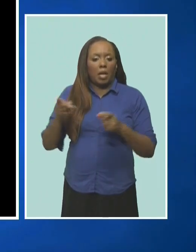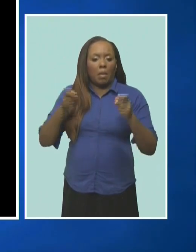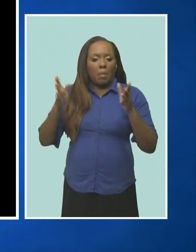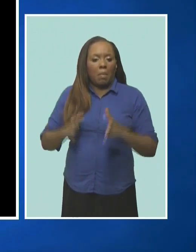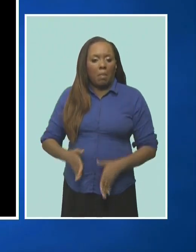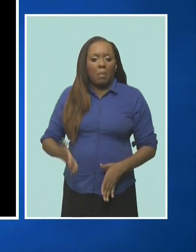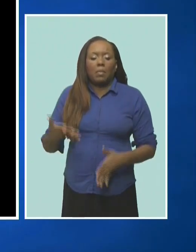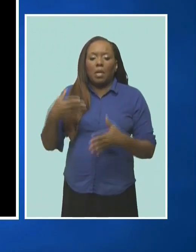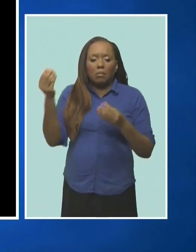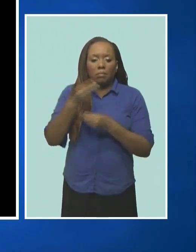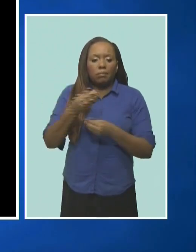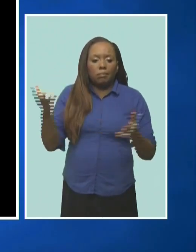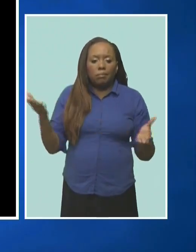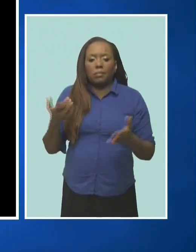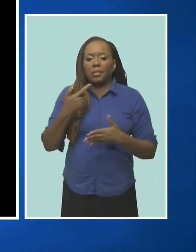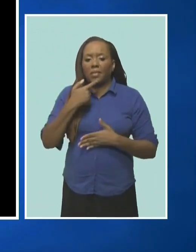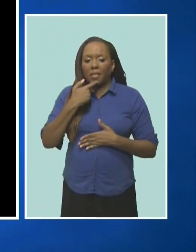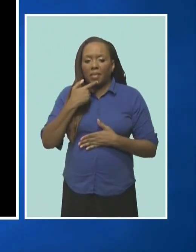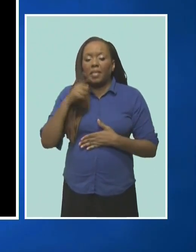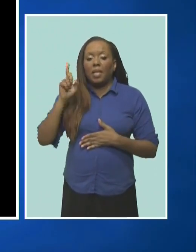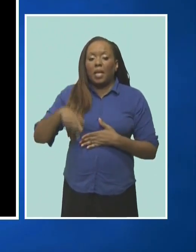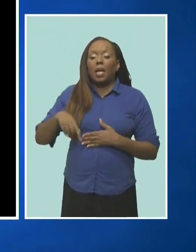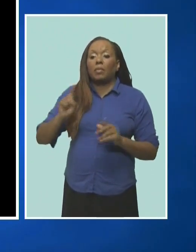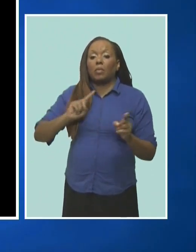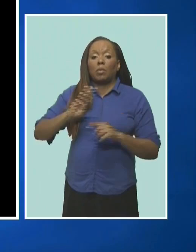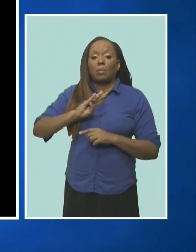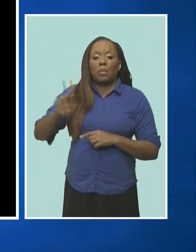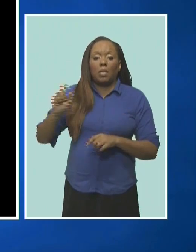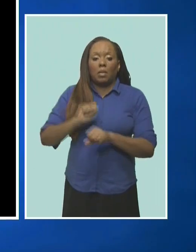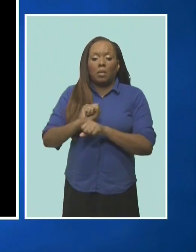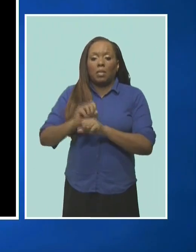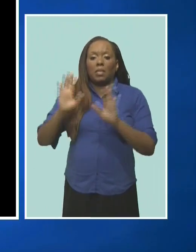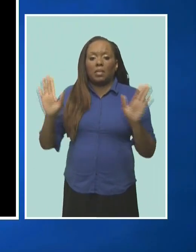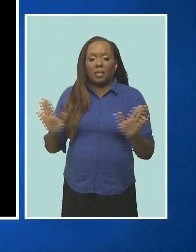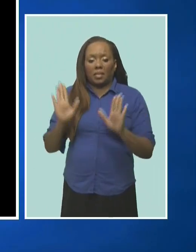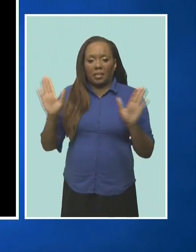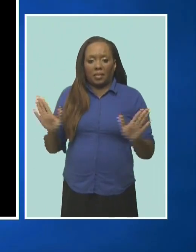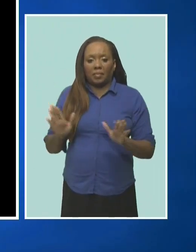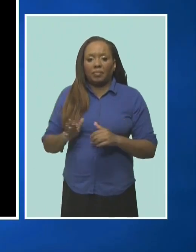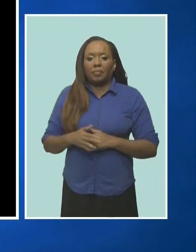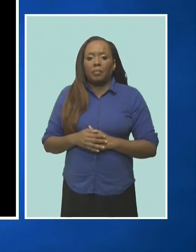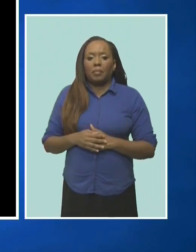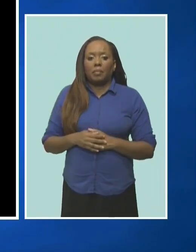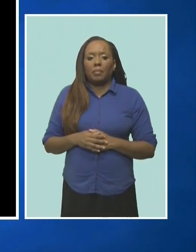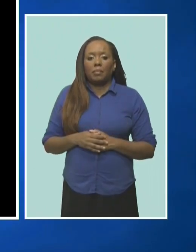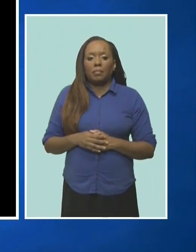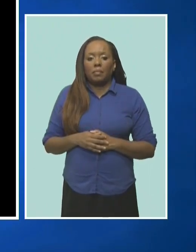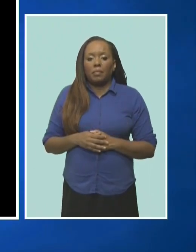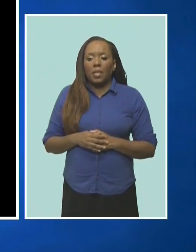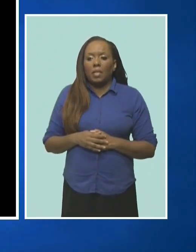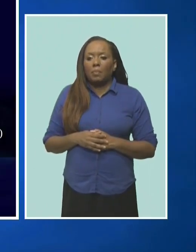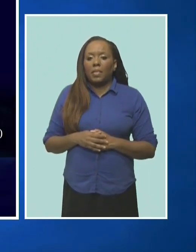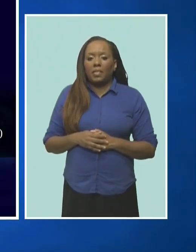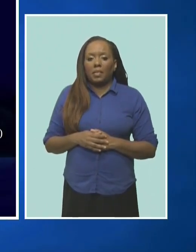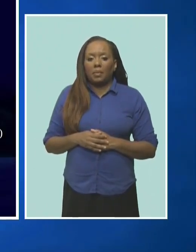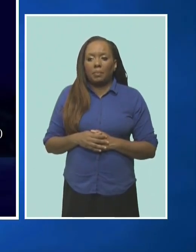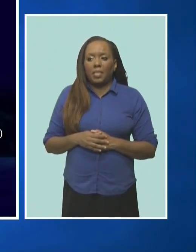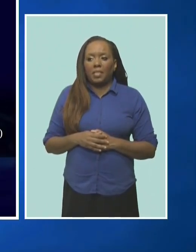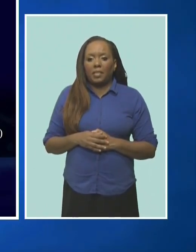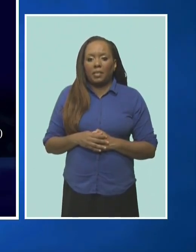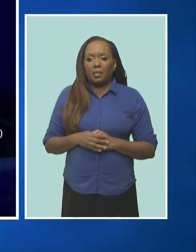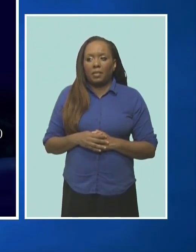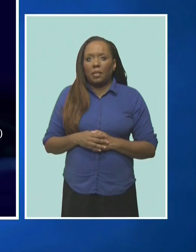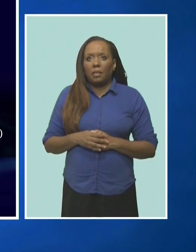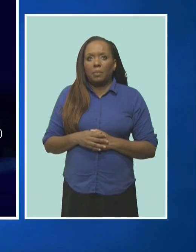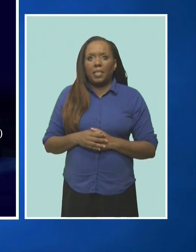Henry Charles, have now been advised to report to work on Sunday. This sudden